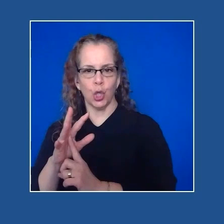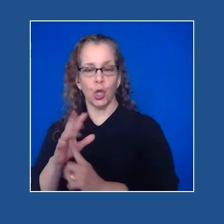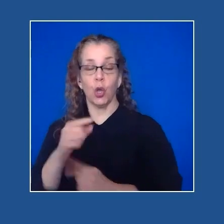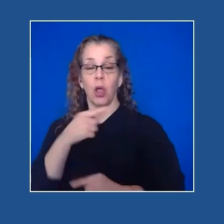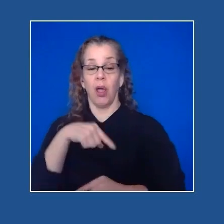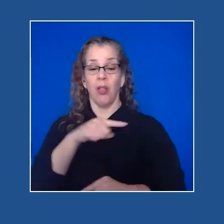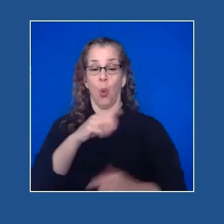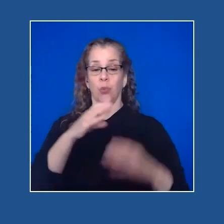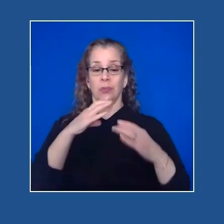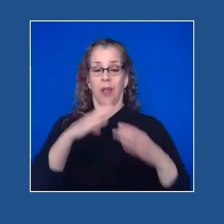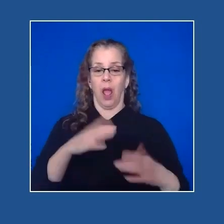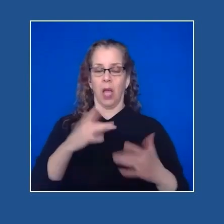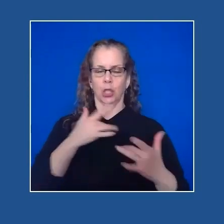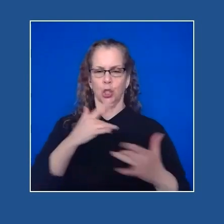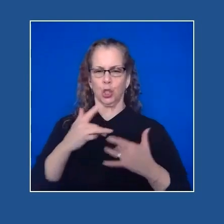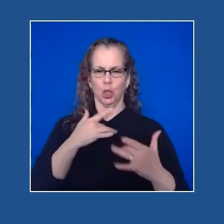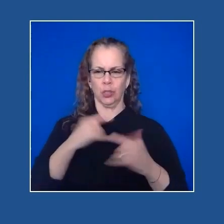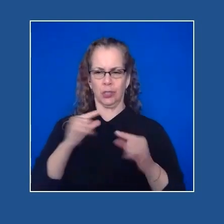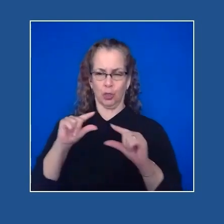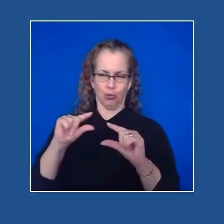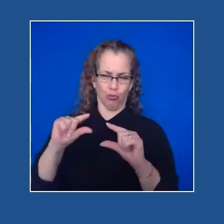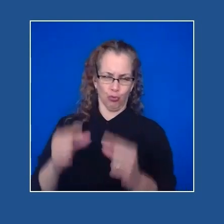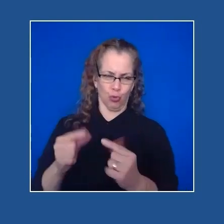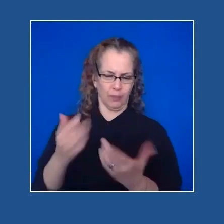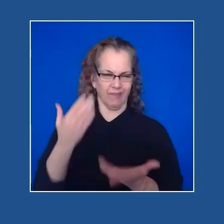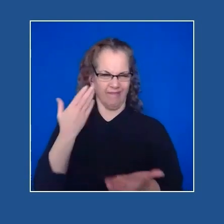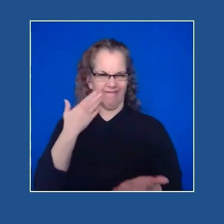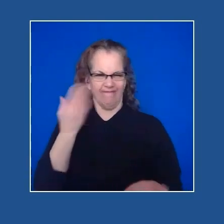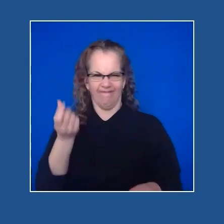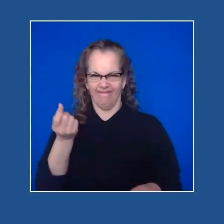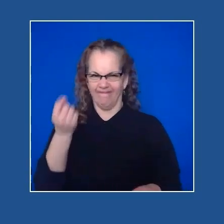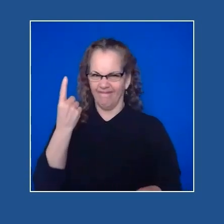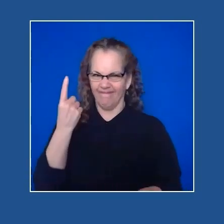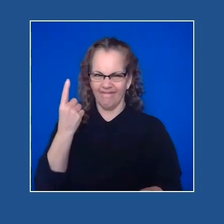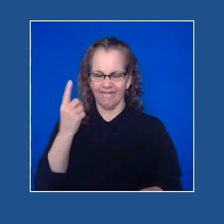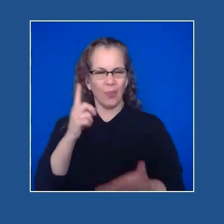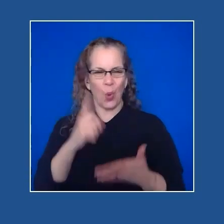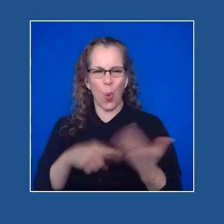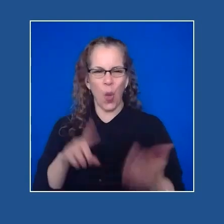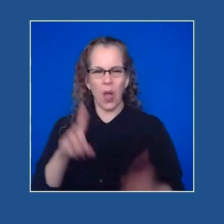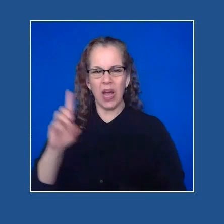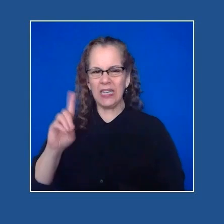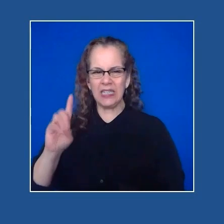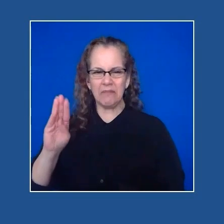group context, or they had some questions about what DBT skills might be all about.